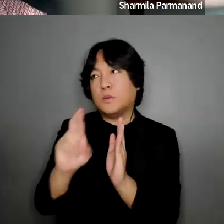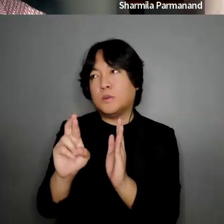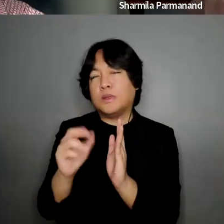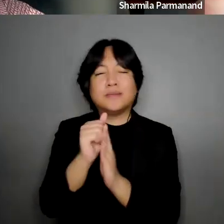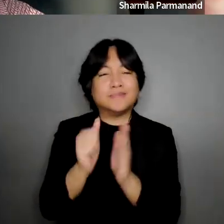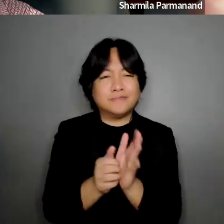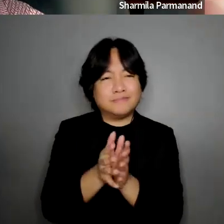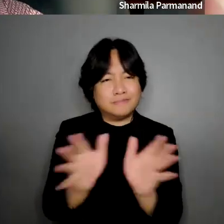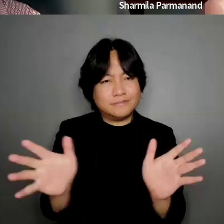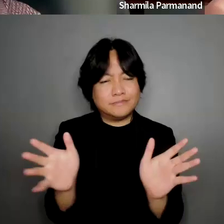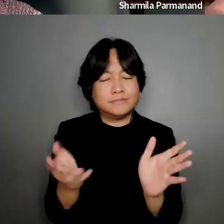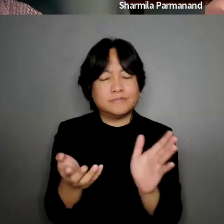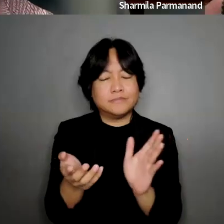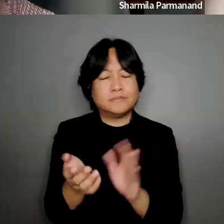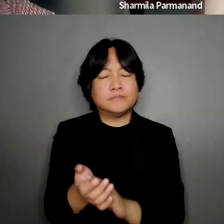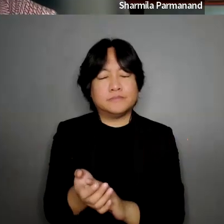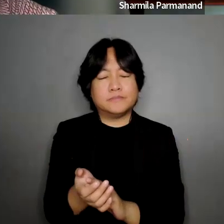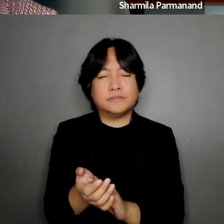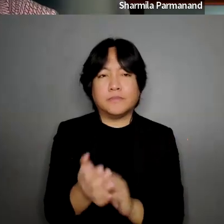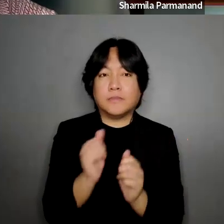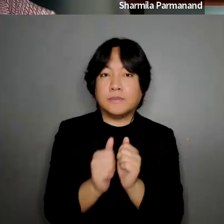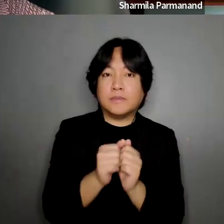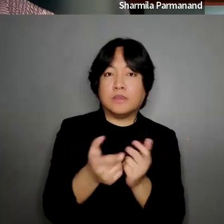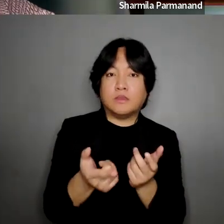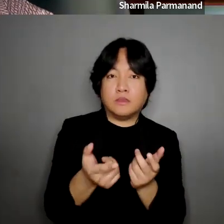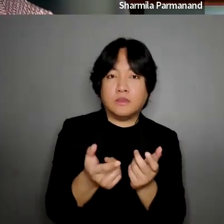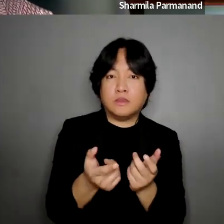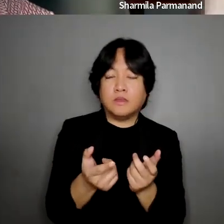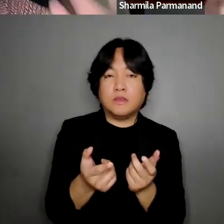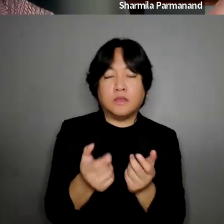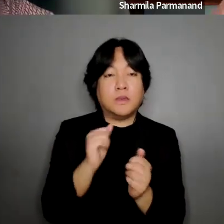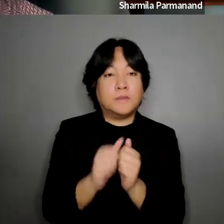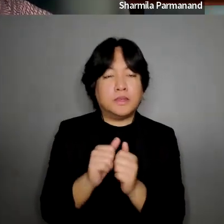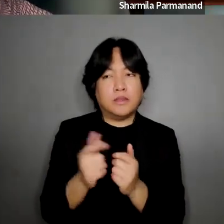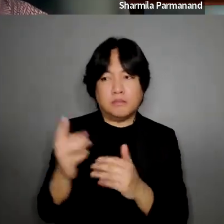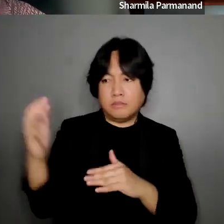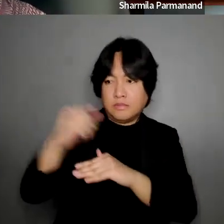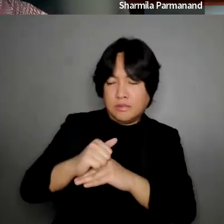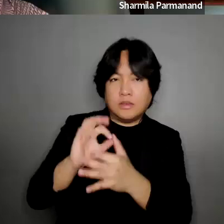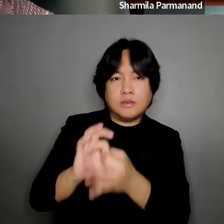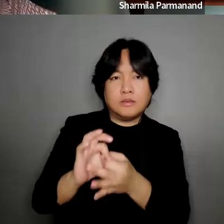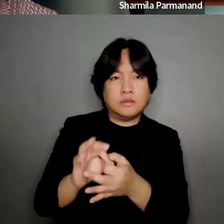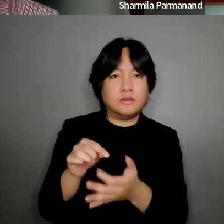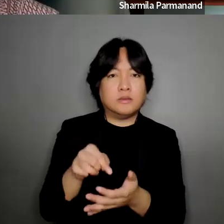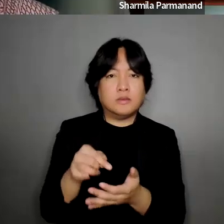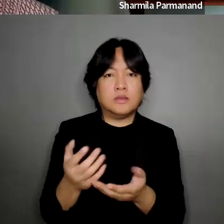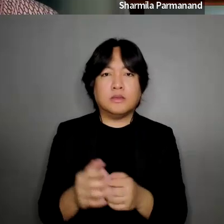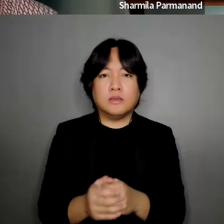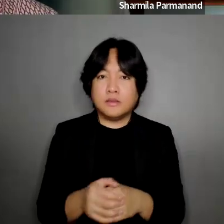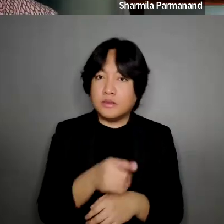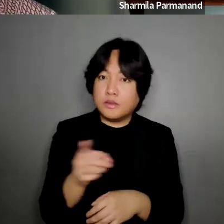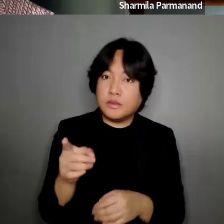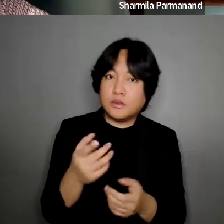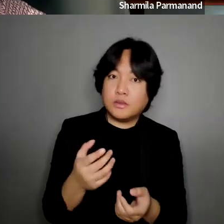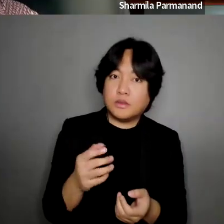general can further engage in the process of decolonization. Then since Shams was talking about it, maybe Shams, you can